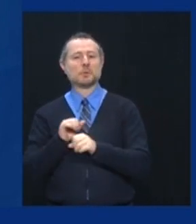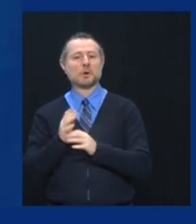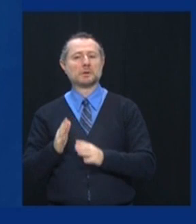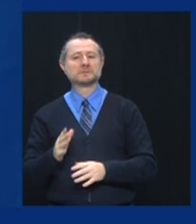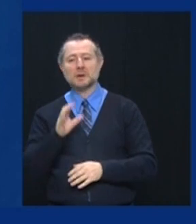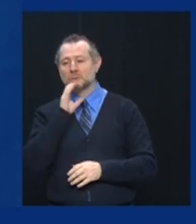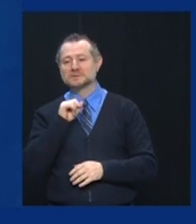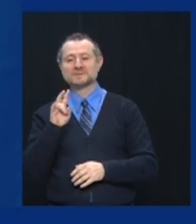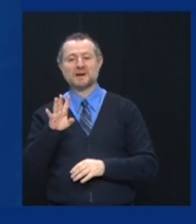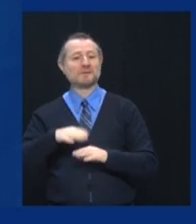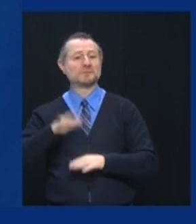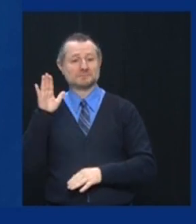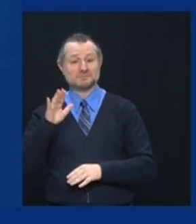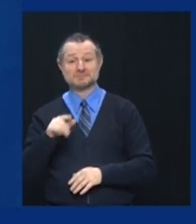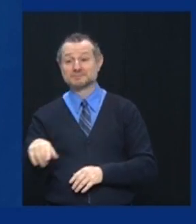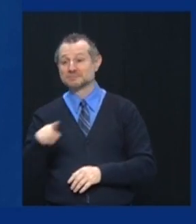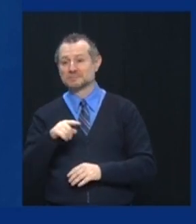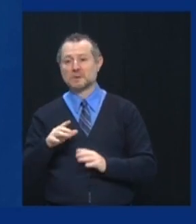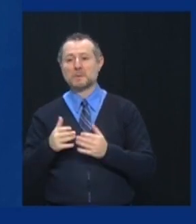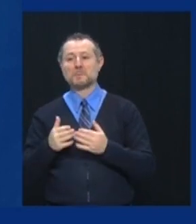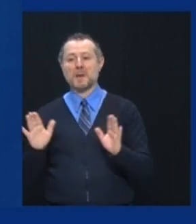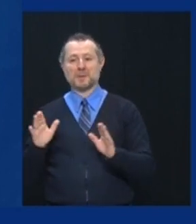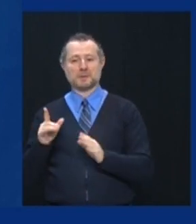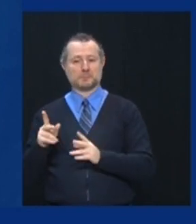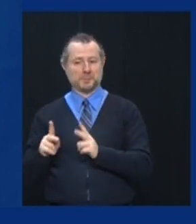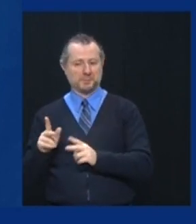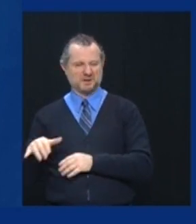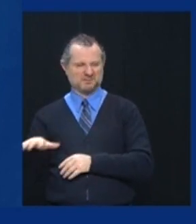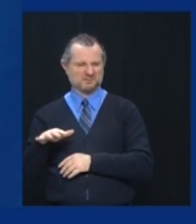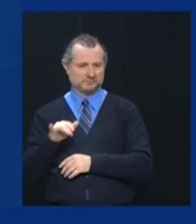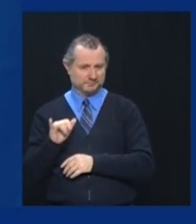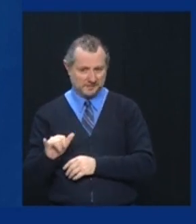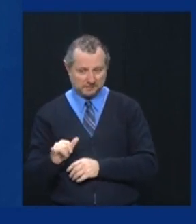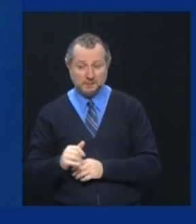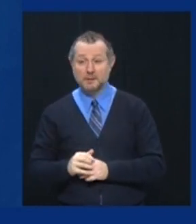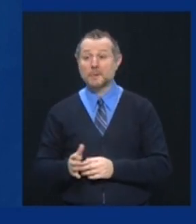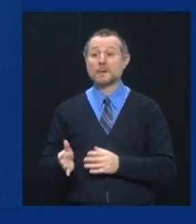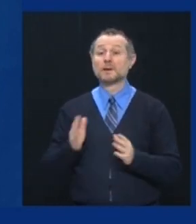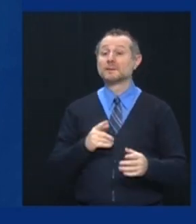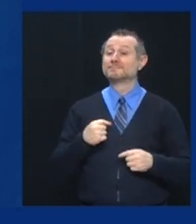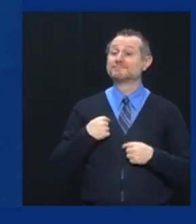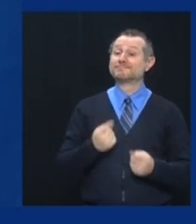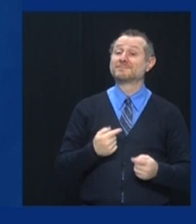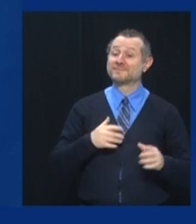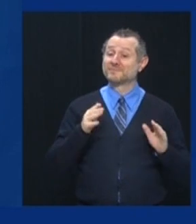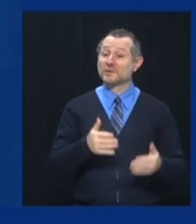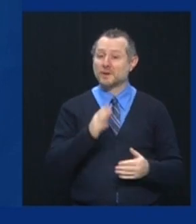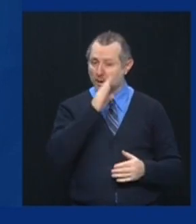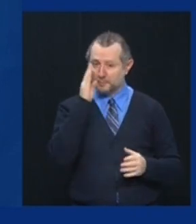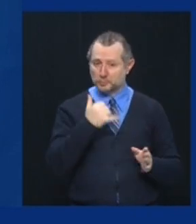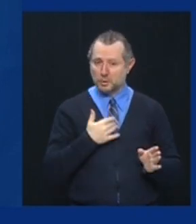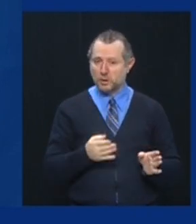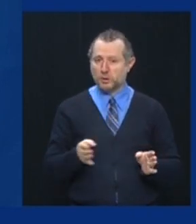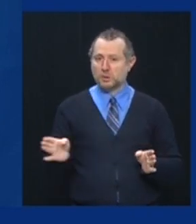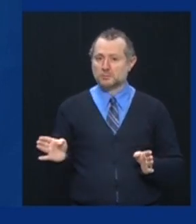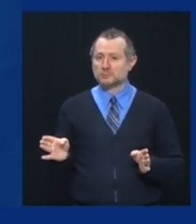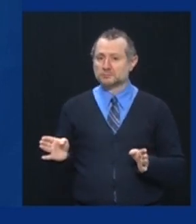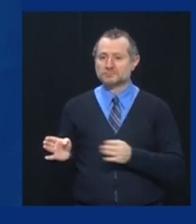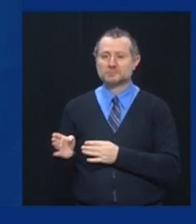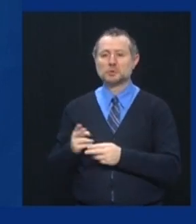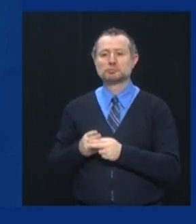public. And then we're going to shift from the focus on the hospitals to what we call the retail